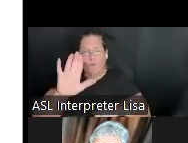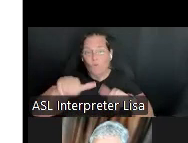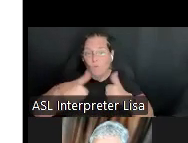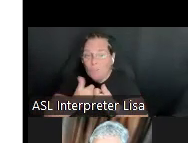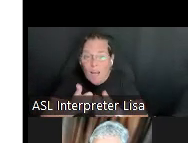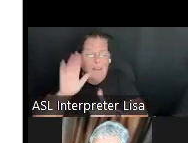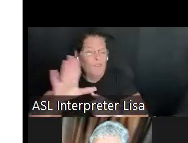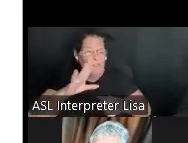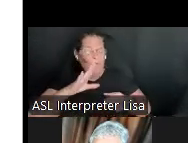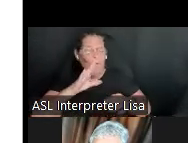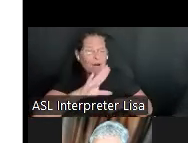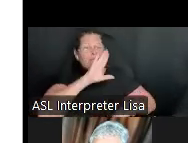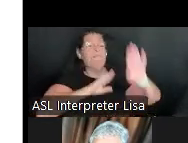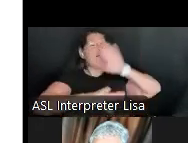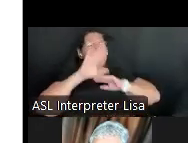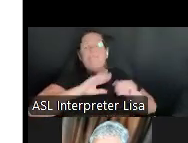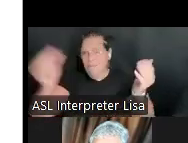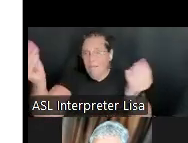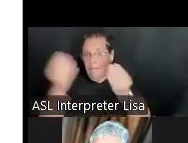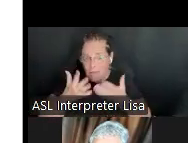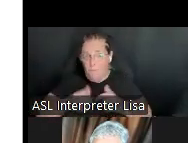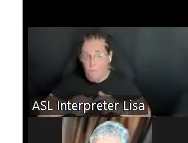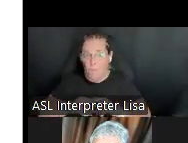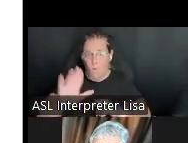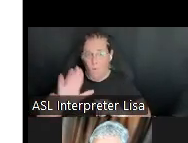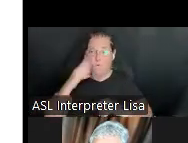you confronted. But as